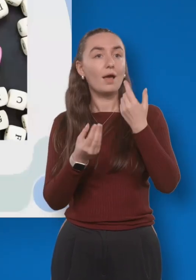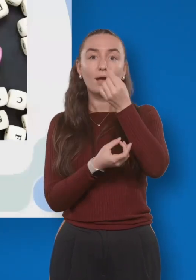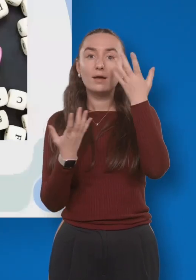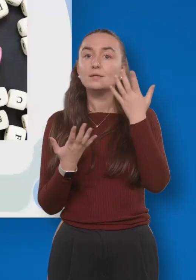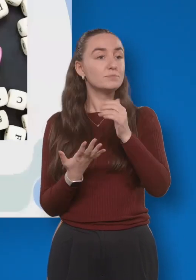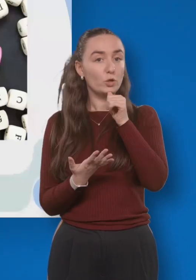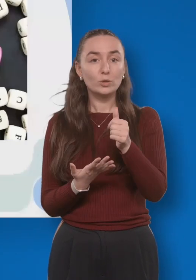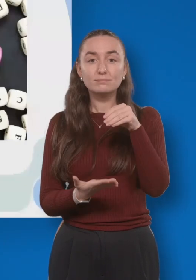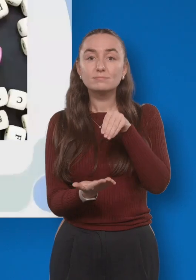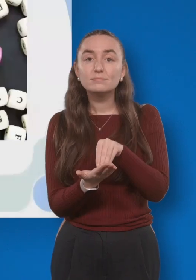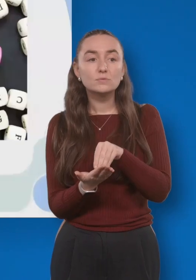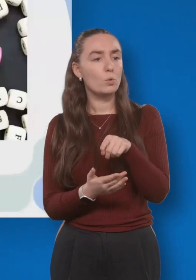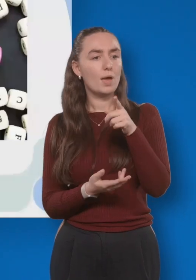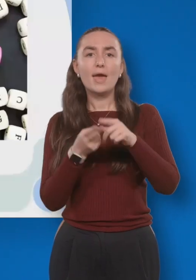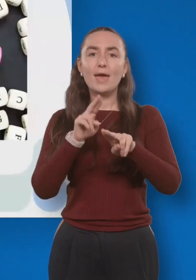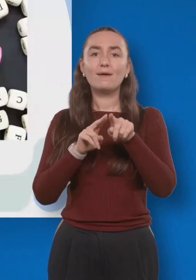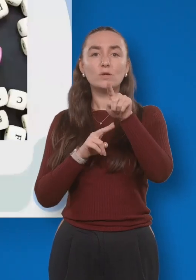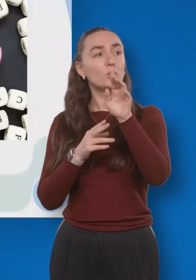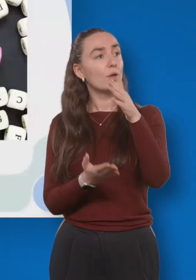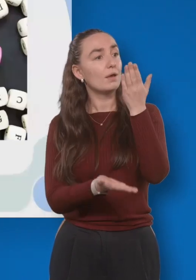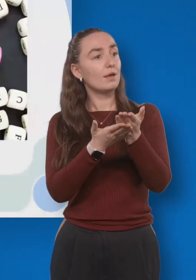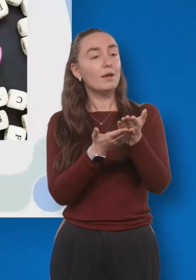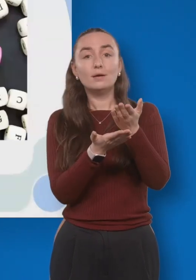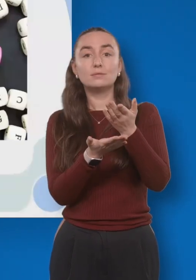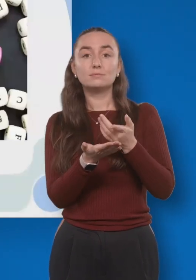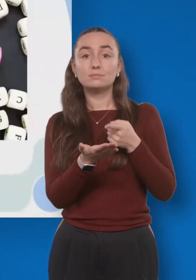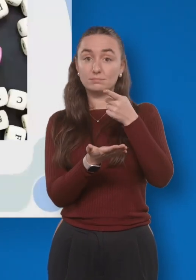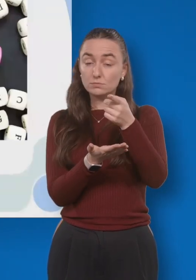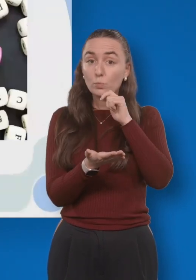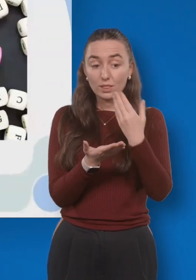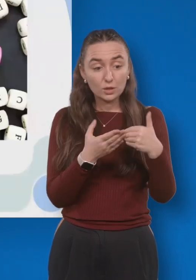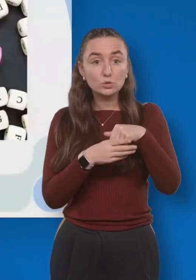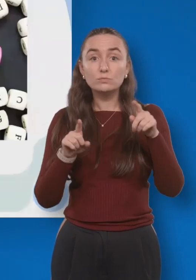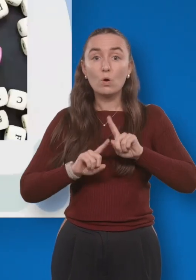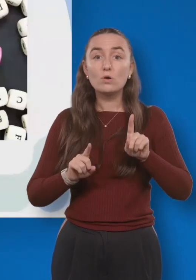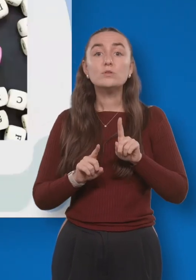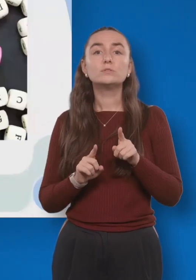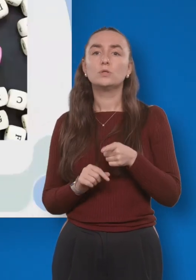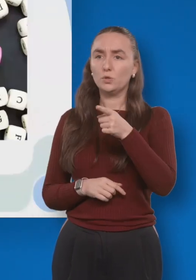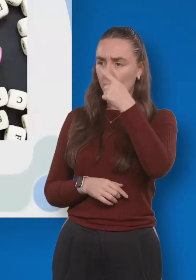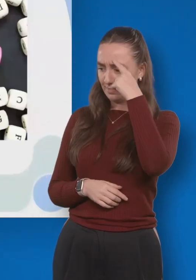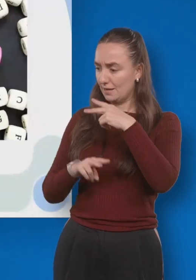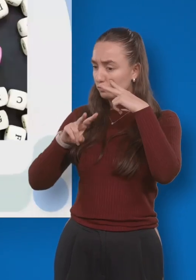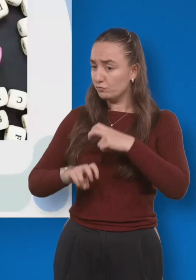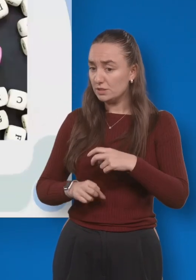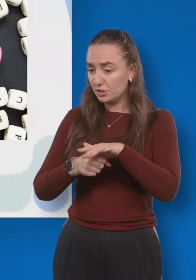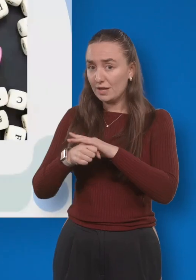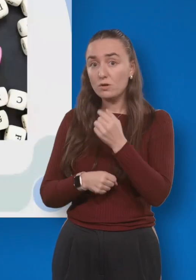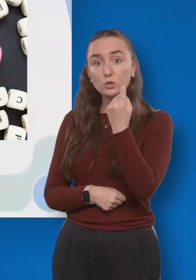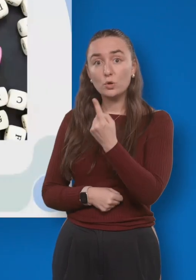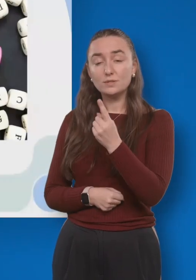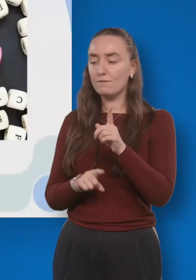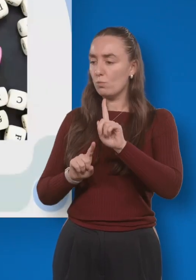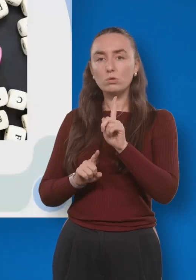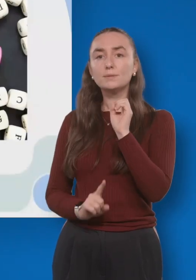for a bid, what you might include, or anything that you're struggling with. What do you think might be most relevant to you in your research context, and how you